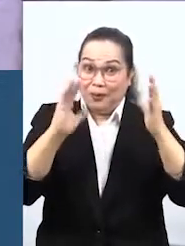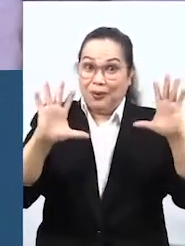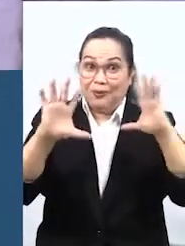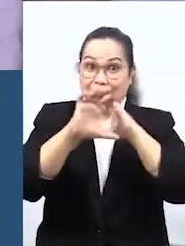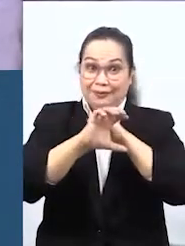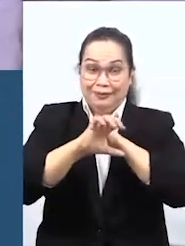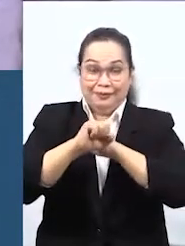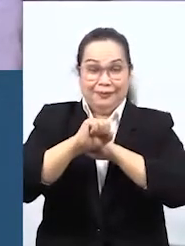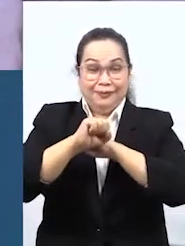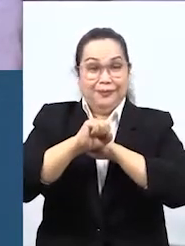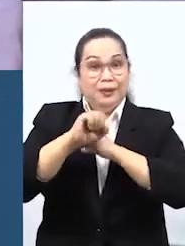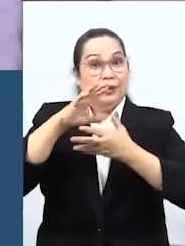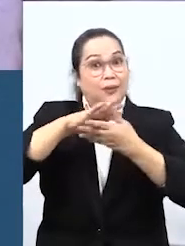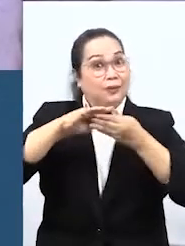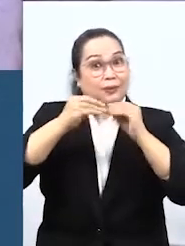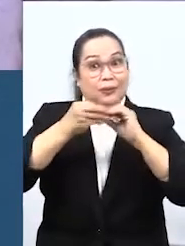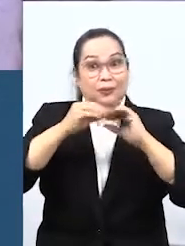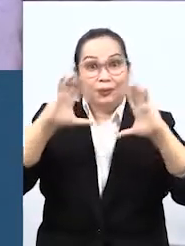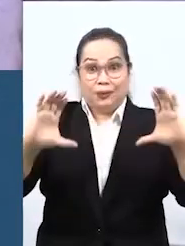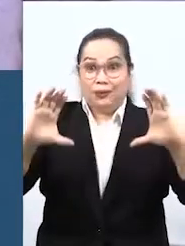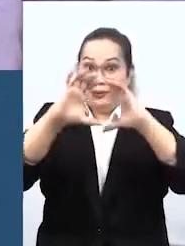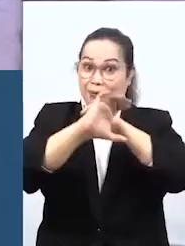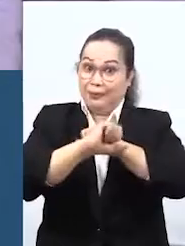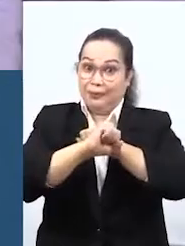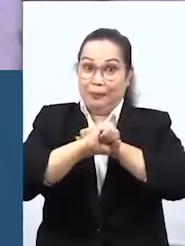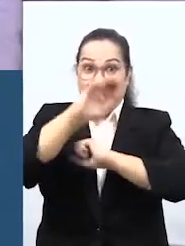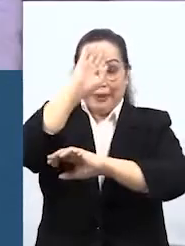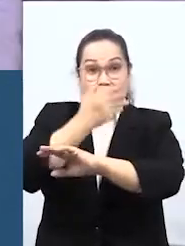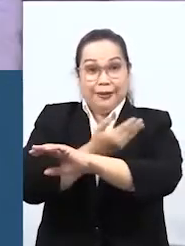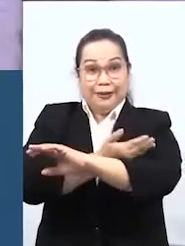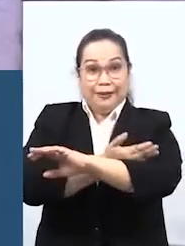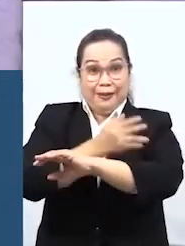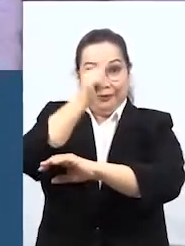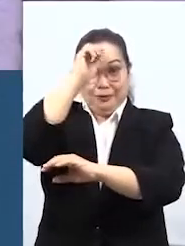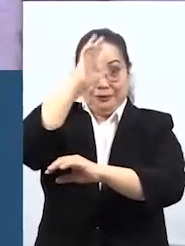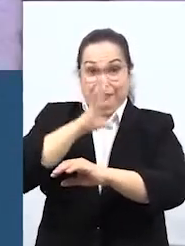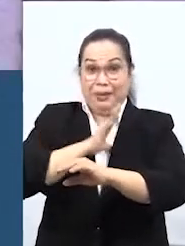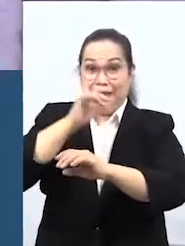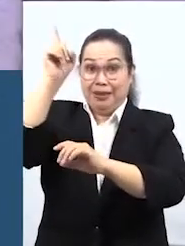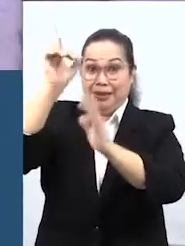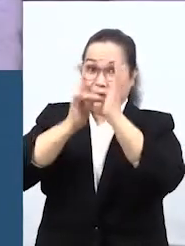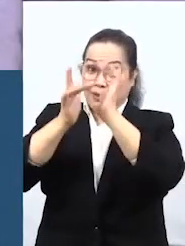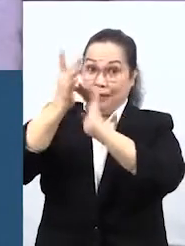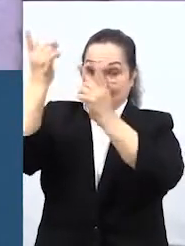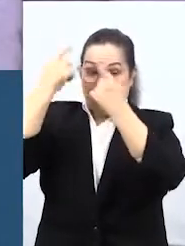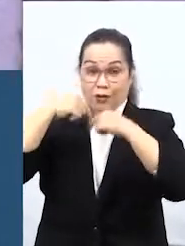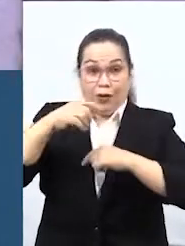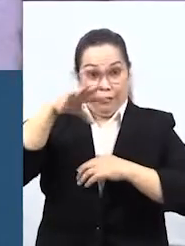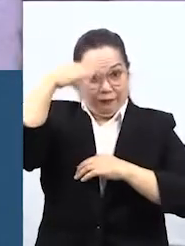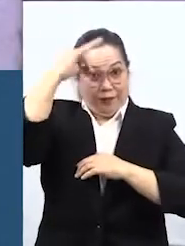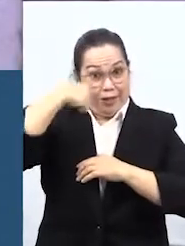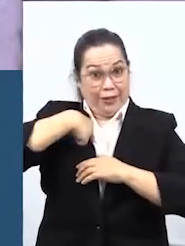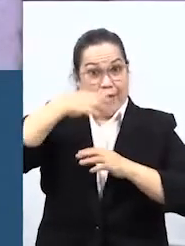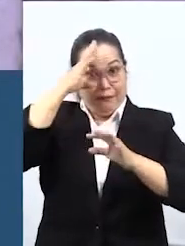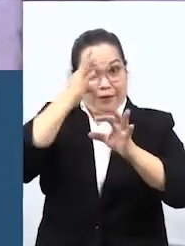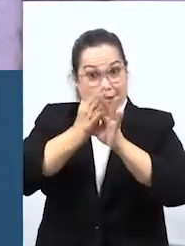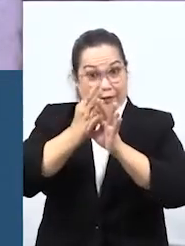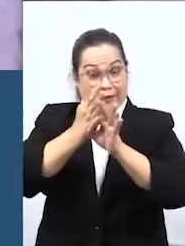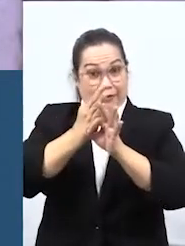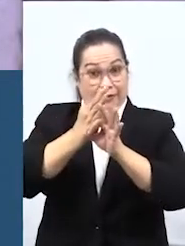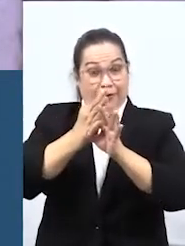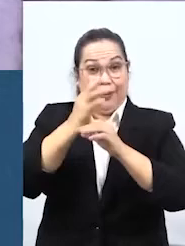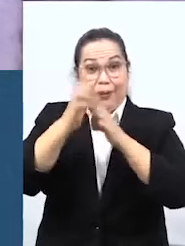end of the parable closes when the son of man comes will he find Faith on Earth may